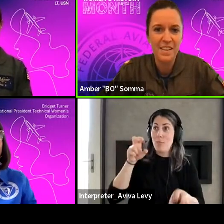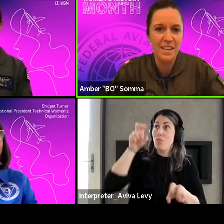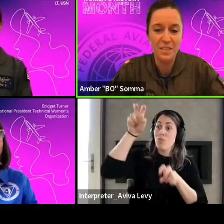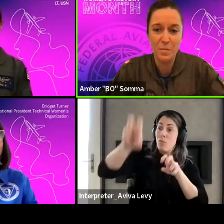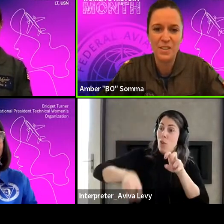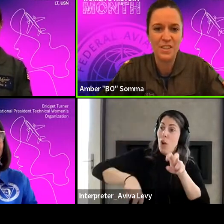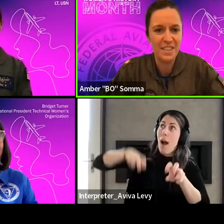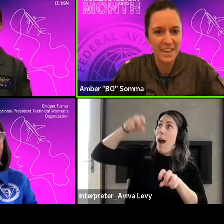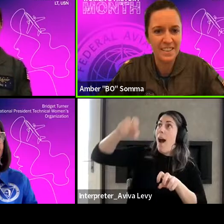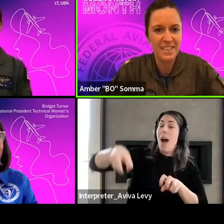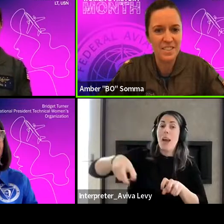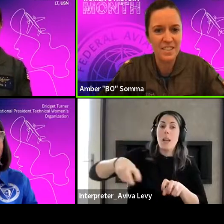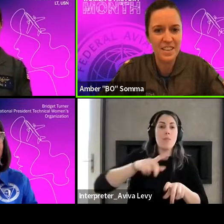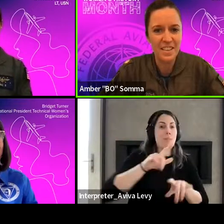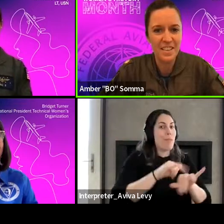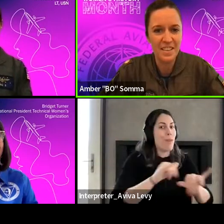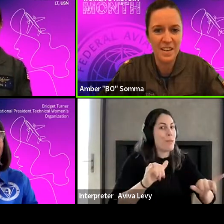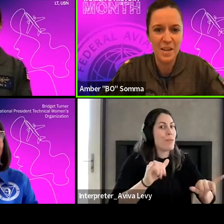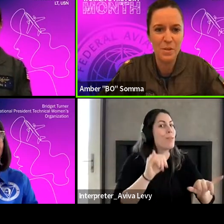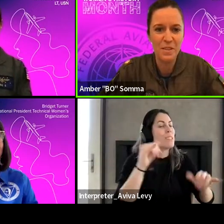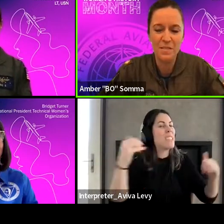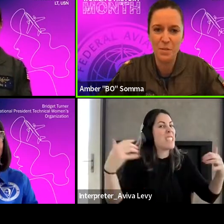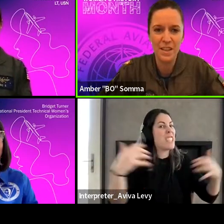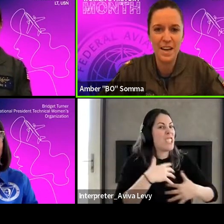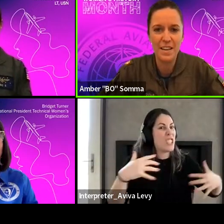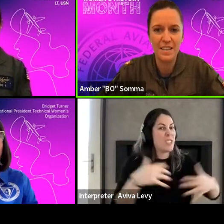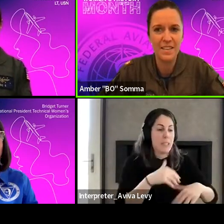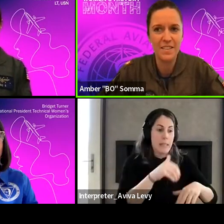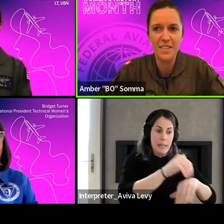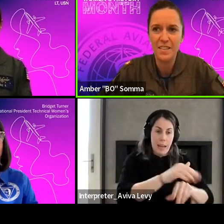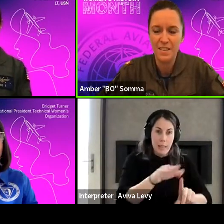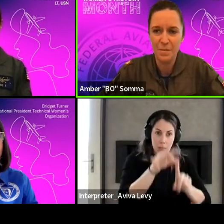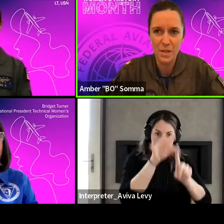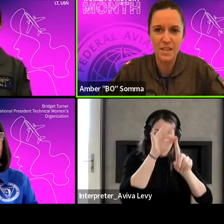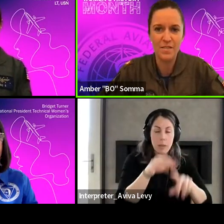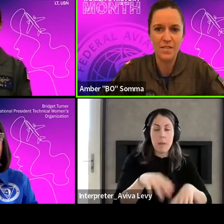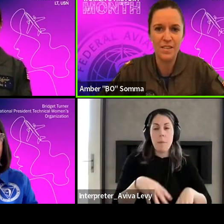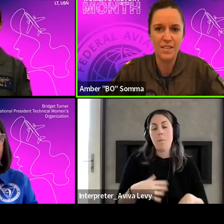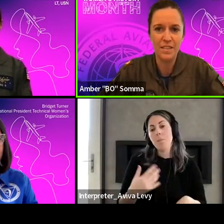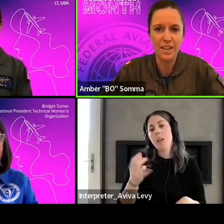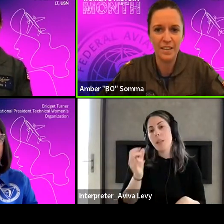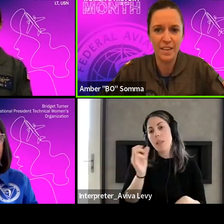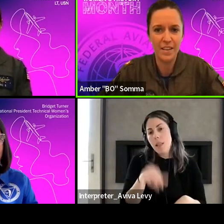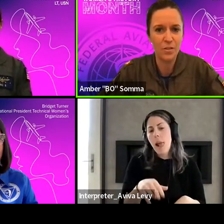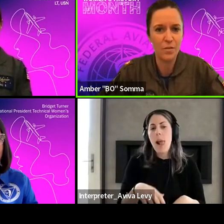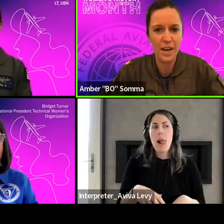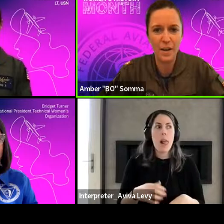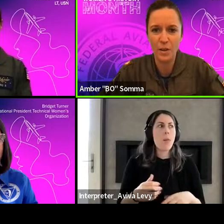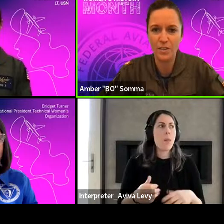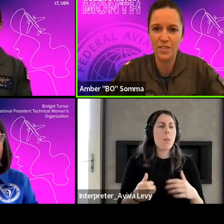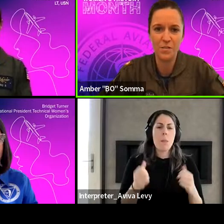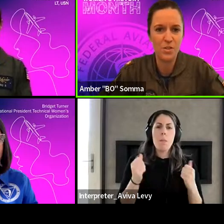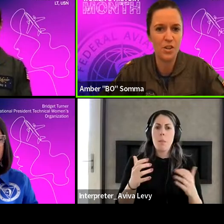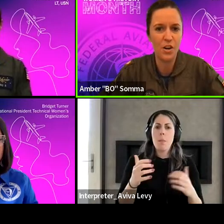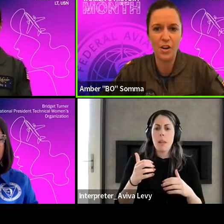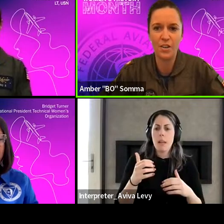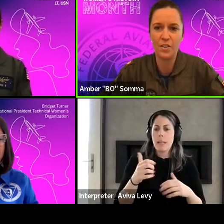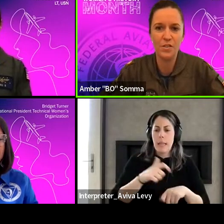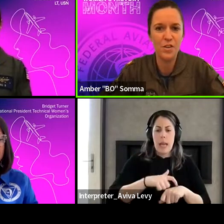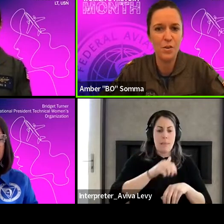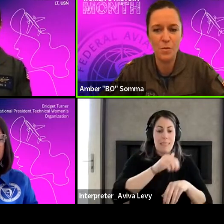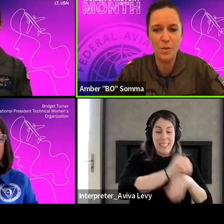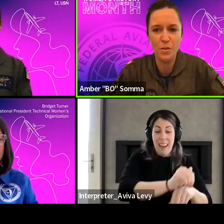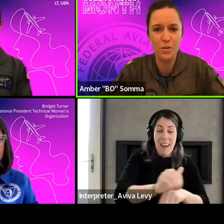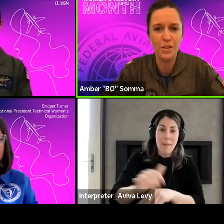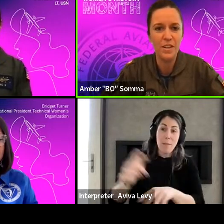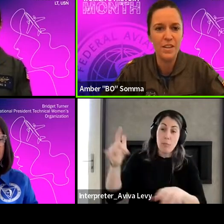terrifying, especially at night, like she said, but that, and many of the night landings we've had where it's dark,